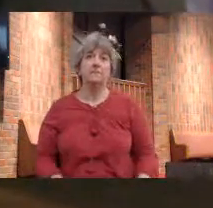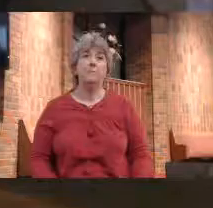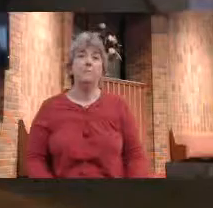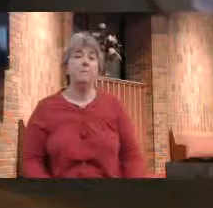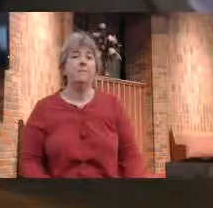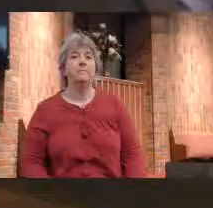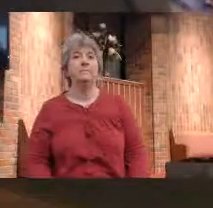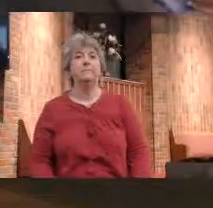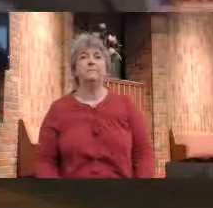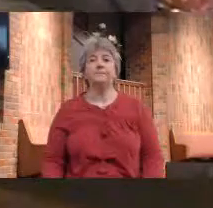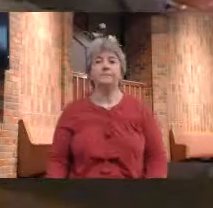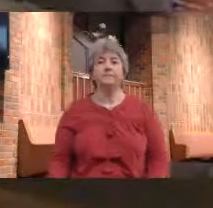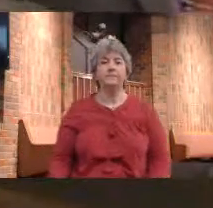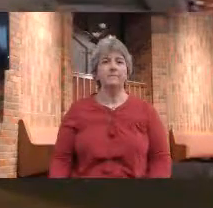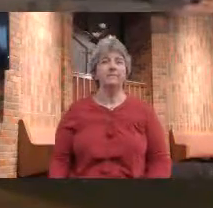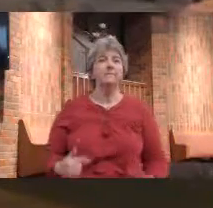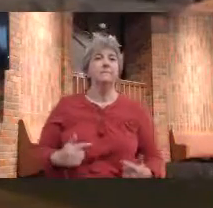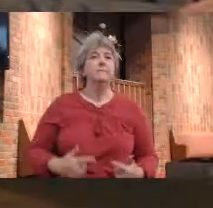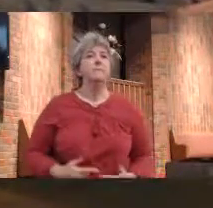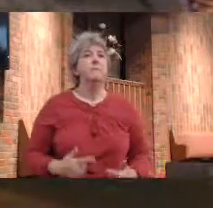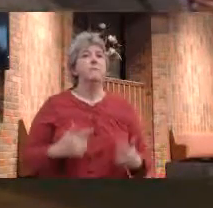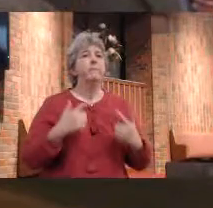There are many things in life that we